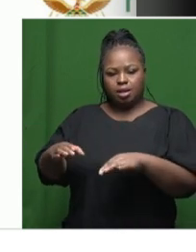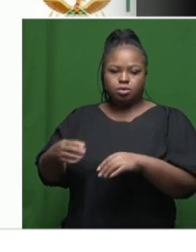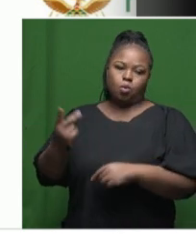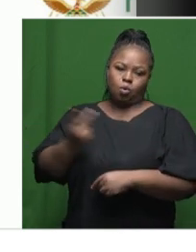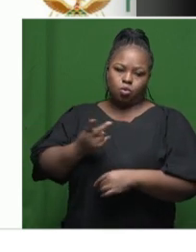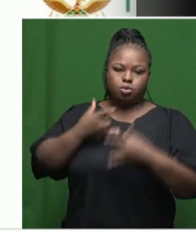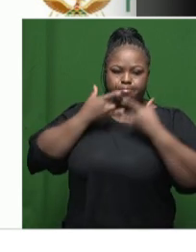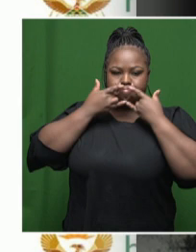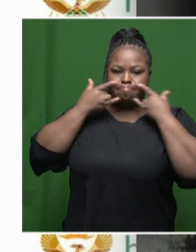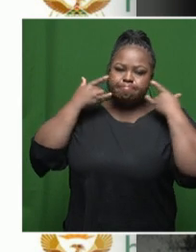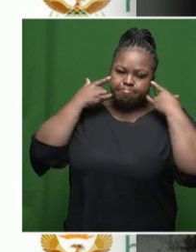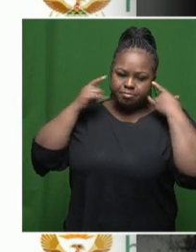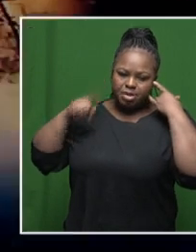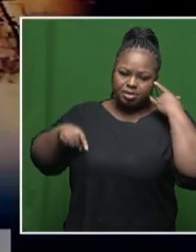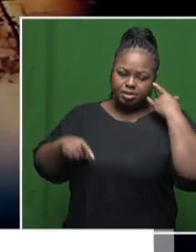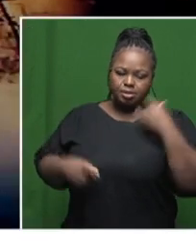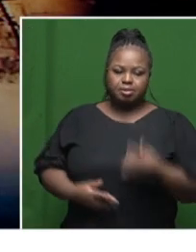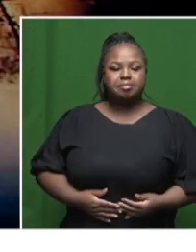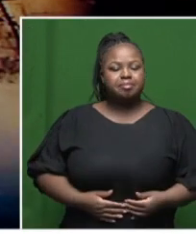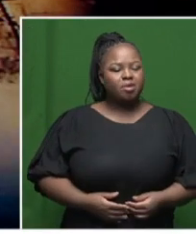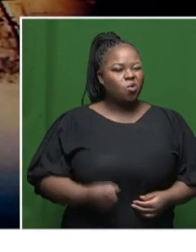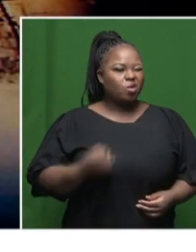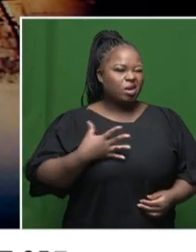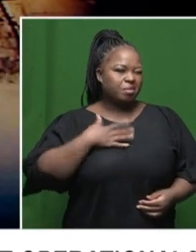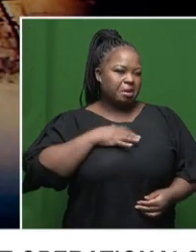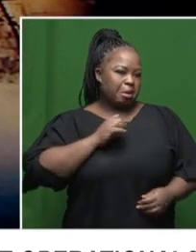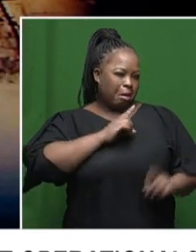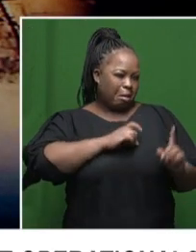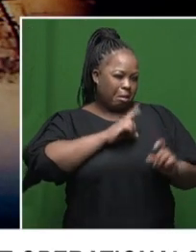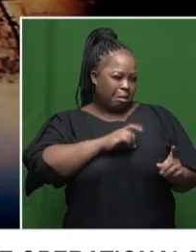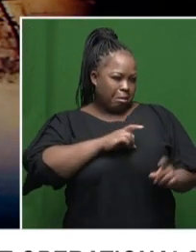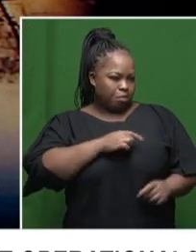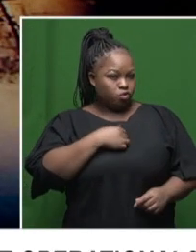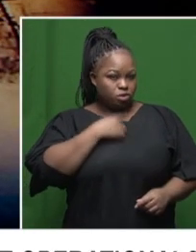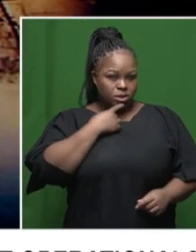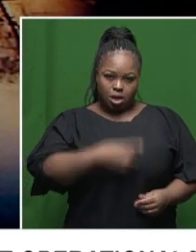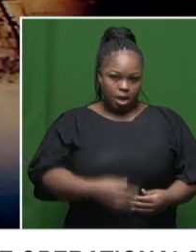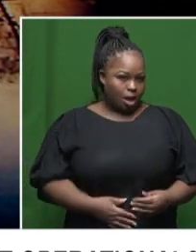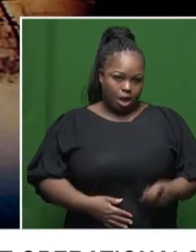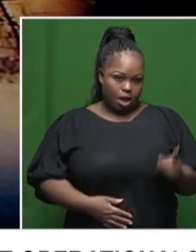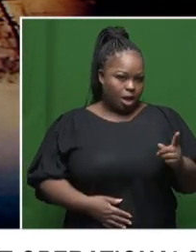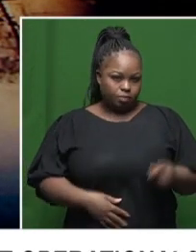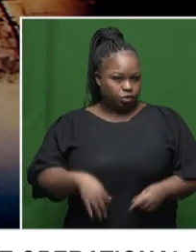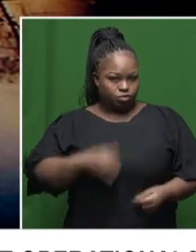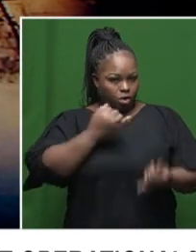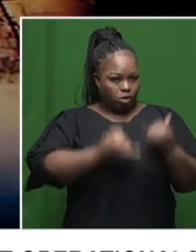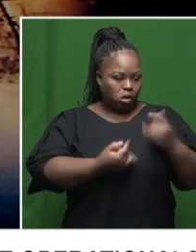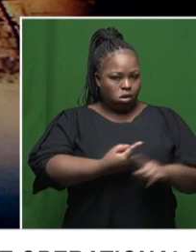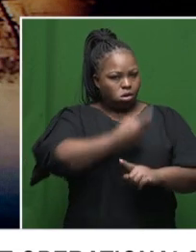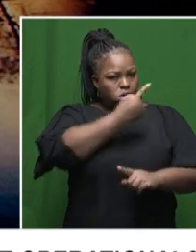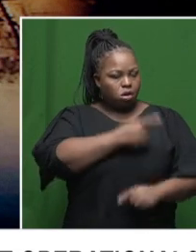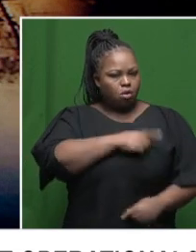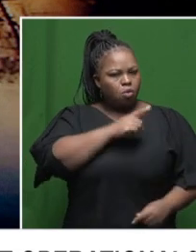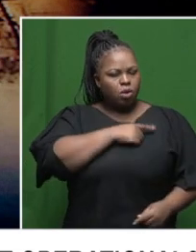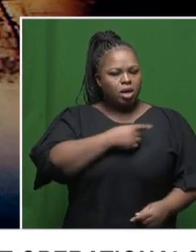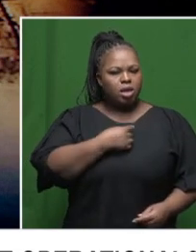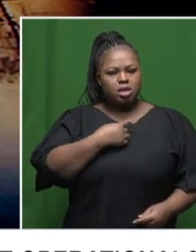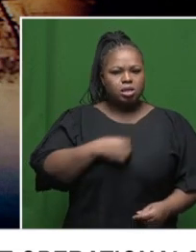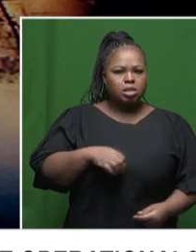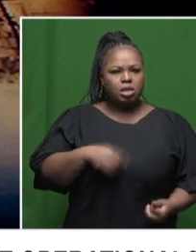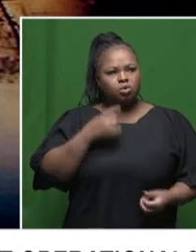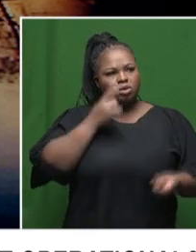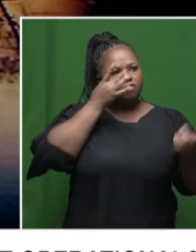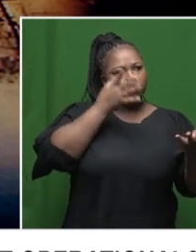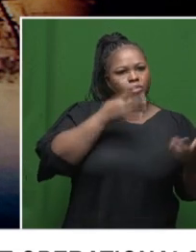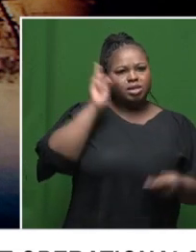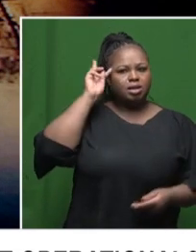okay. We'll leave it there, Foster. I could quiz you on that and say that this messaging is not good. It really is not good when you sort of have one message